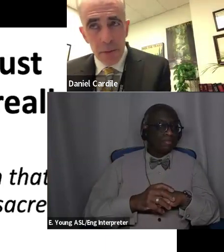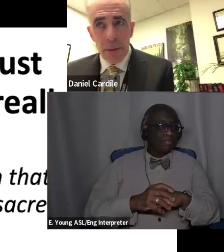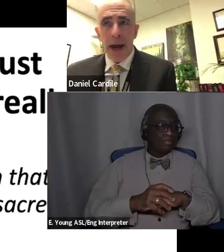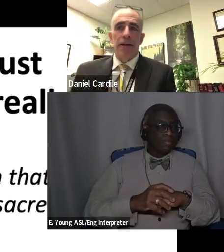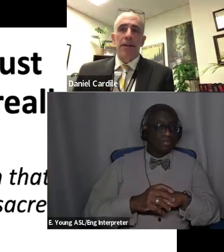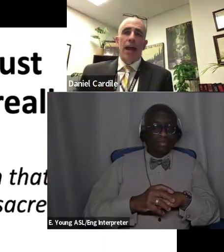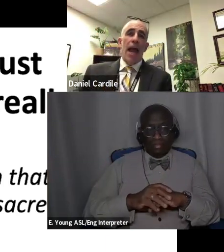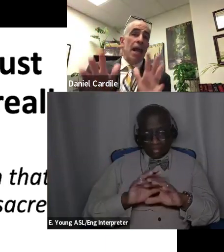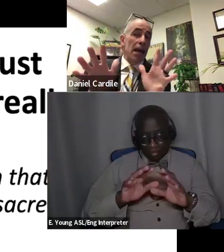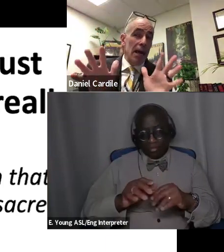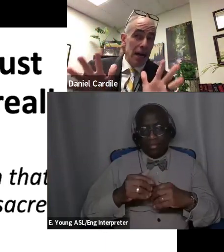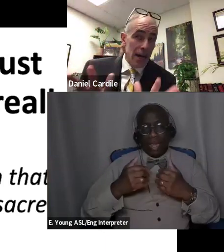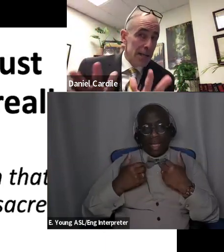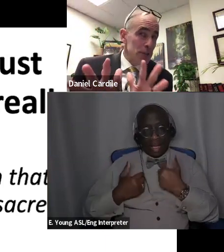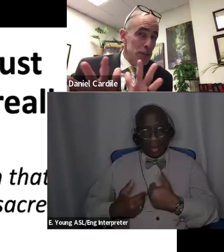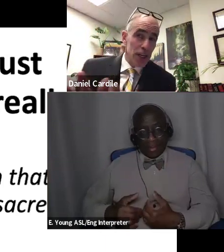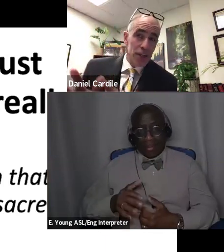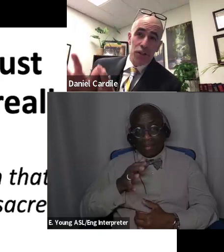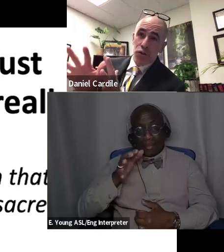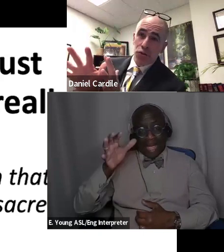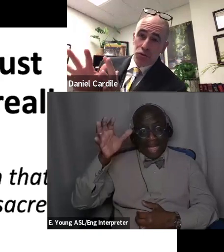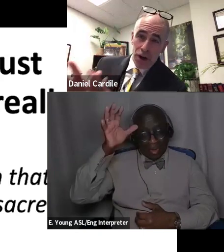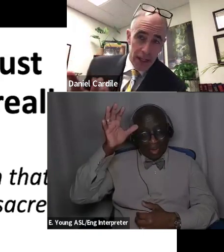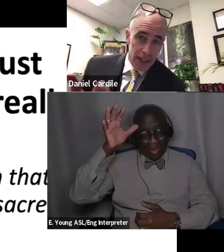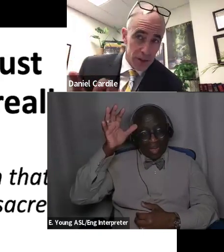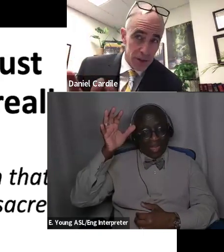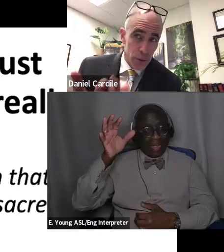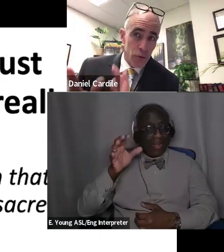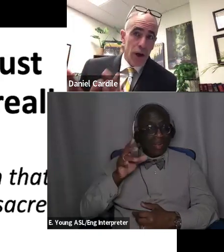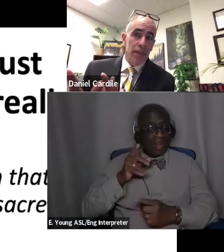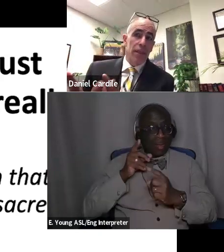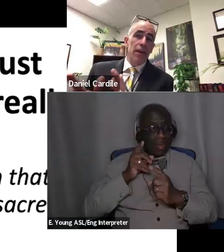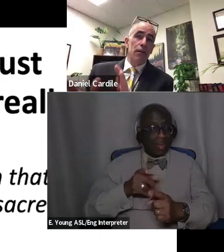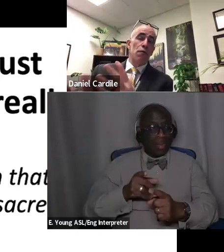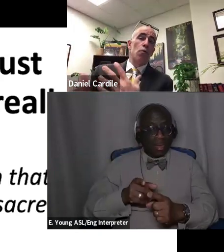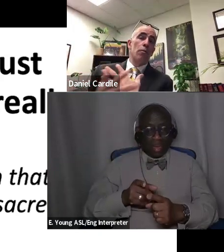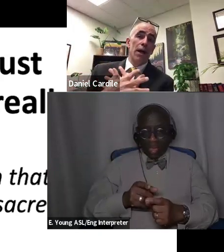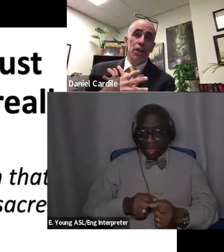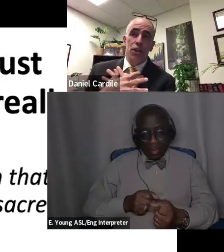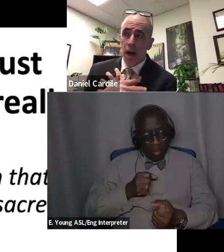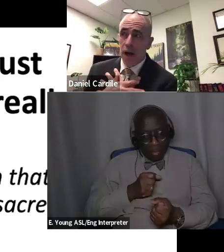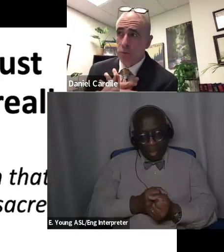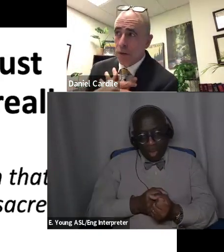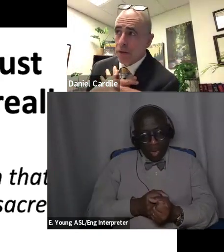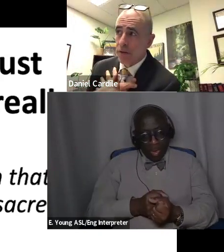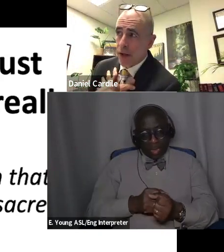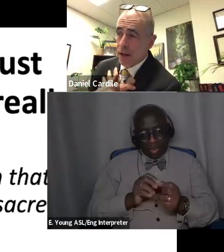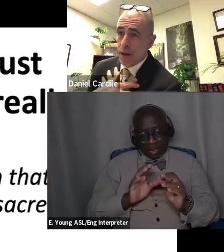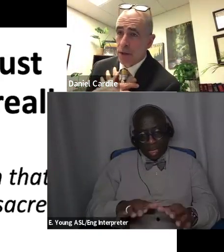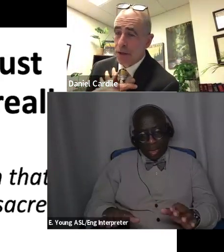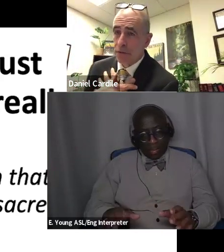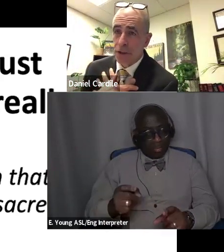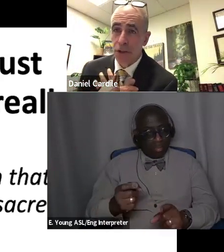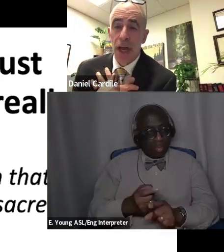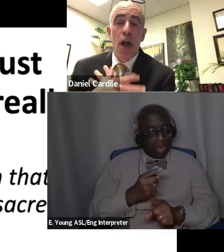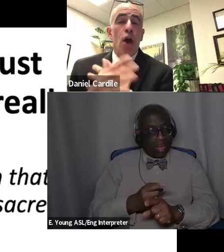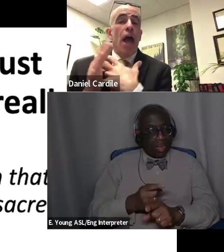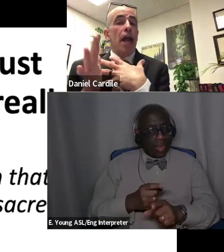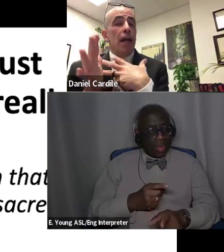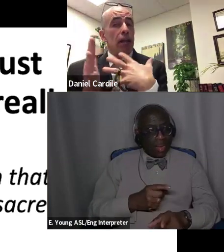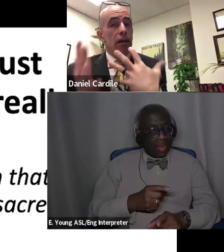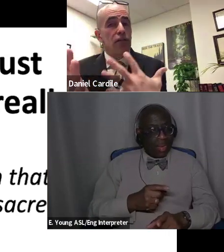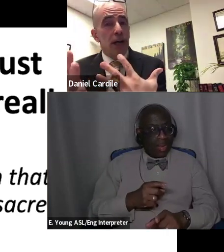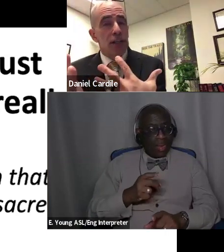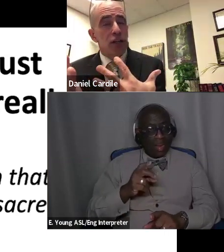again, I'm the parent, and I'm just trying to do the right thing for my child with a developmental difference,